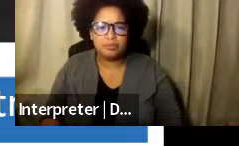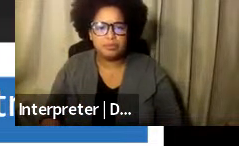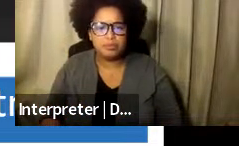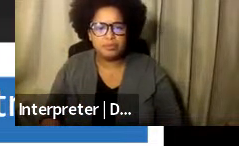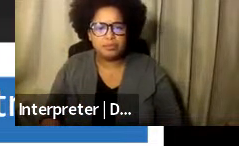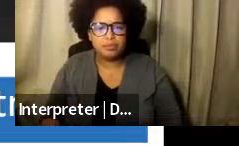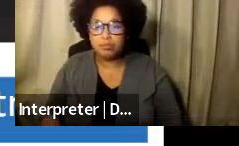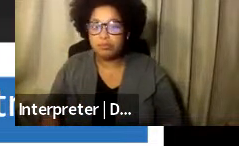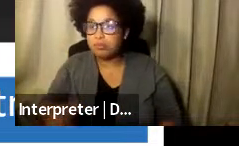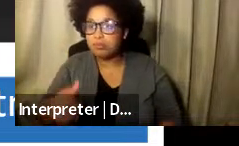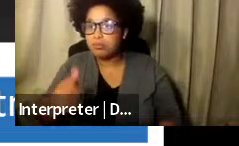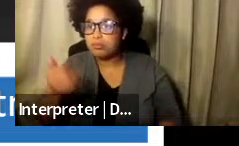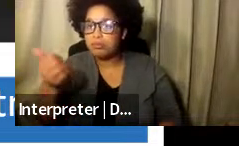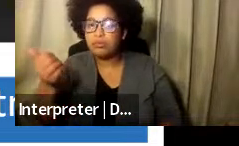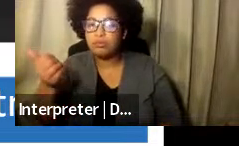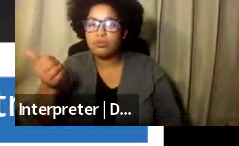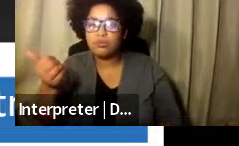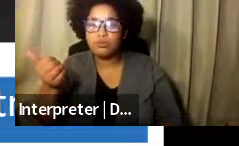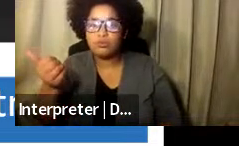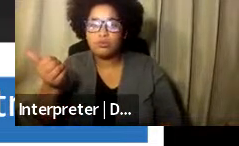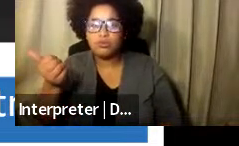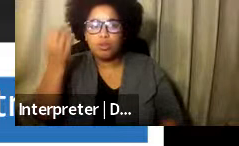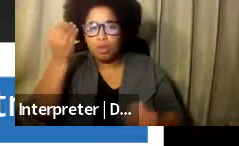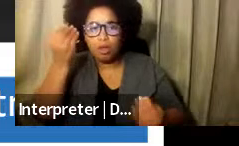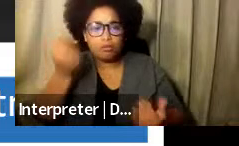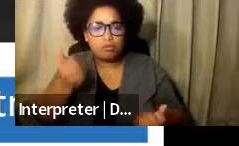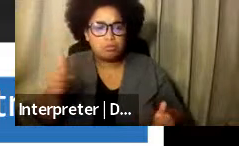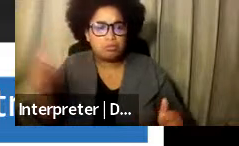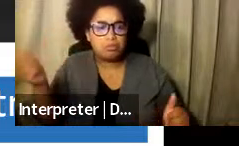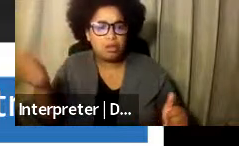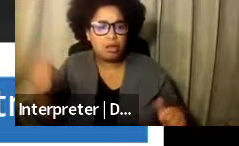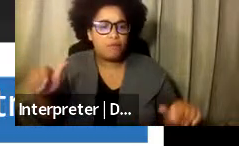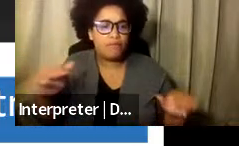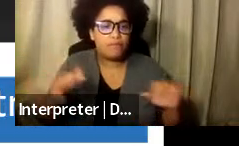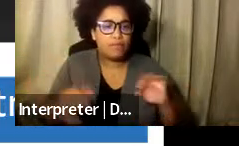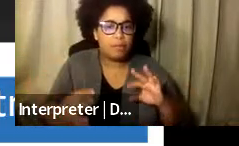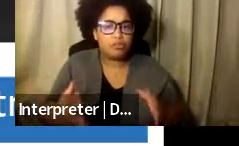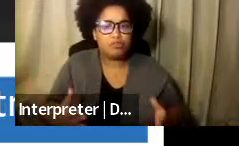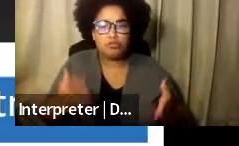for that. Are there other thoughts, feedback, suggestions?